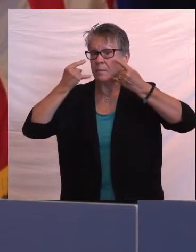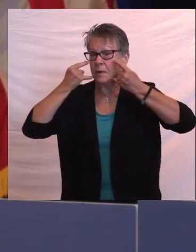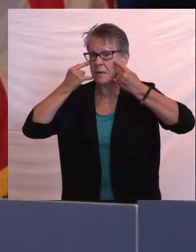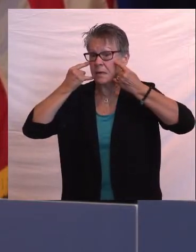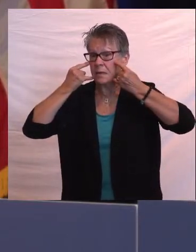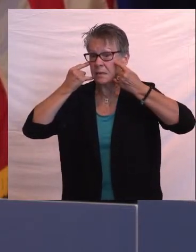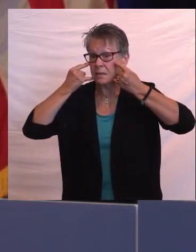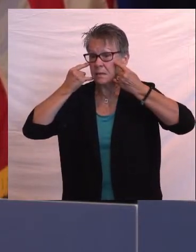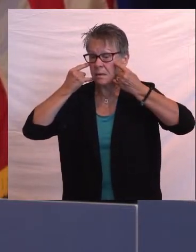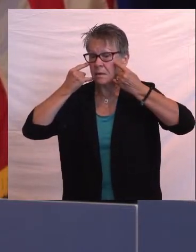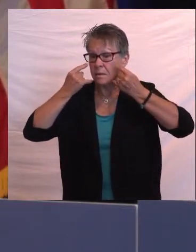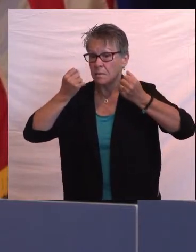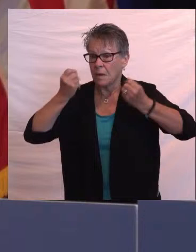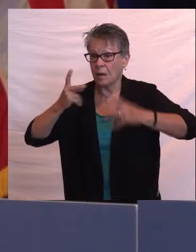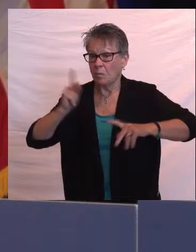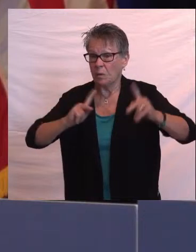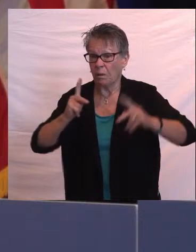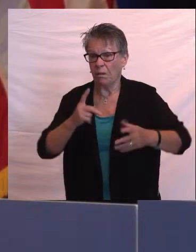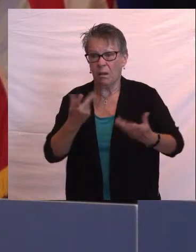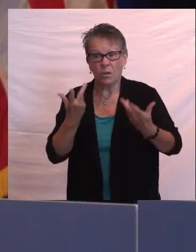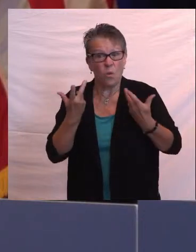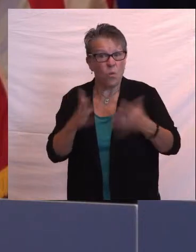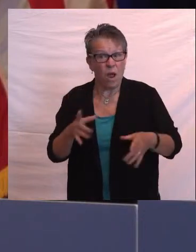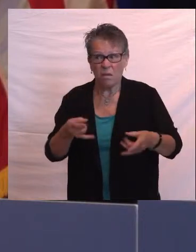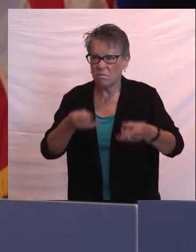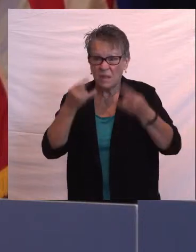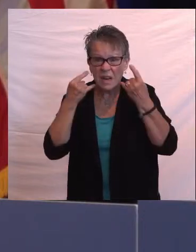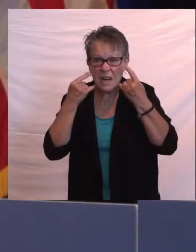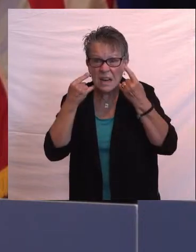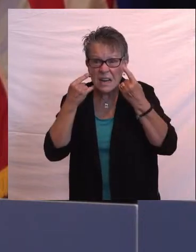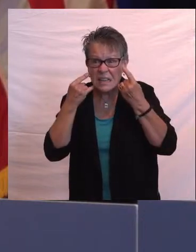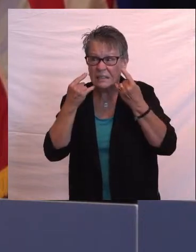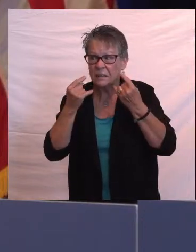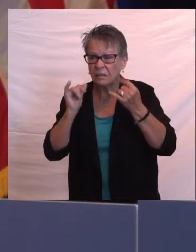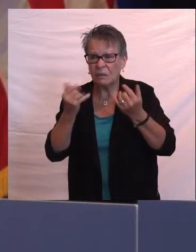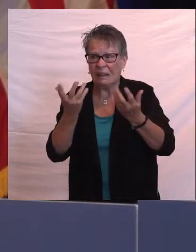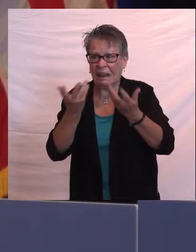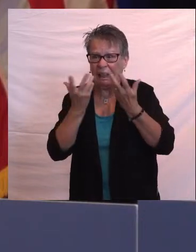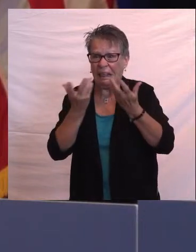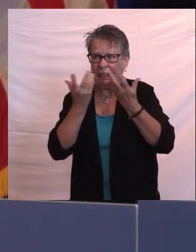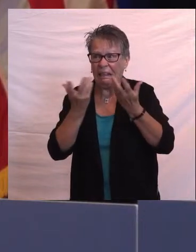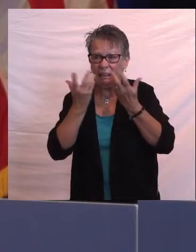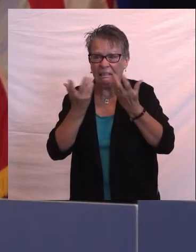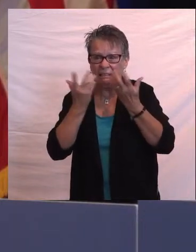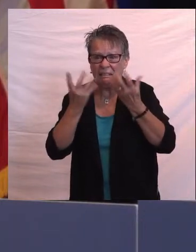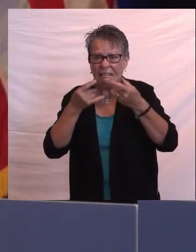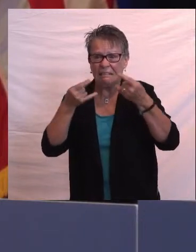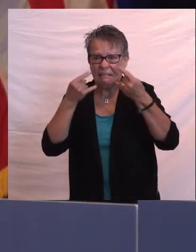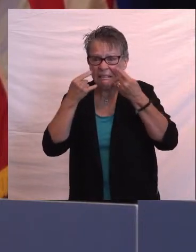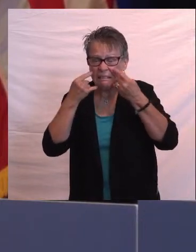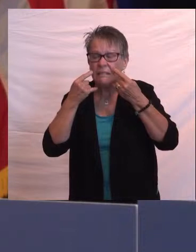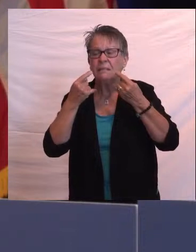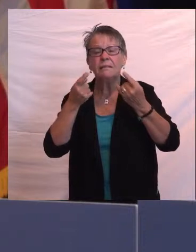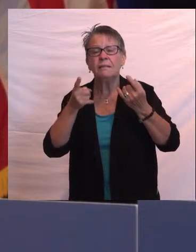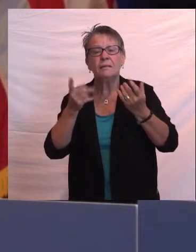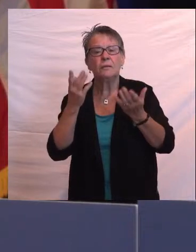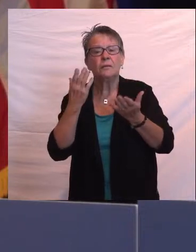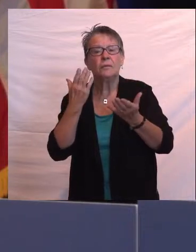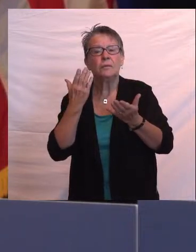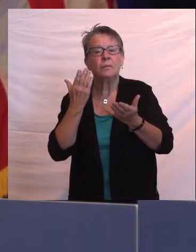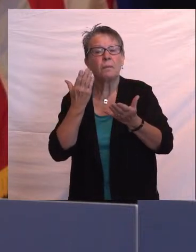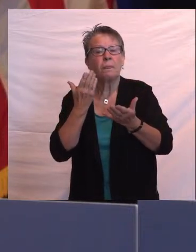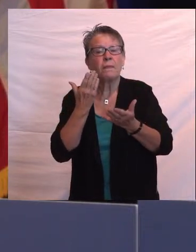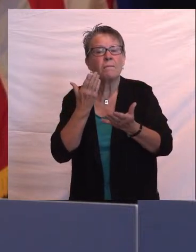been raised. And to cut to the chase, the short answer is that there are no adverse events that are associated